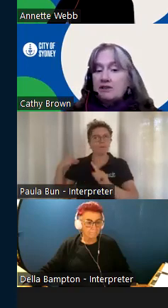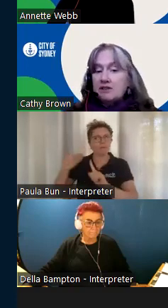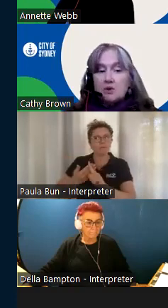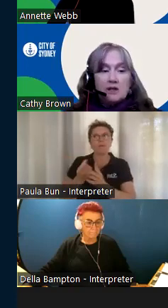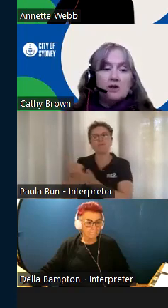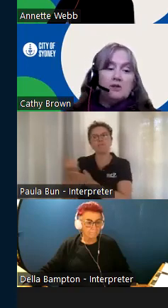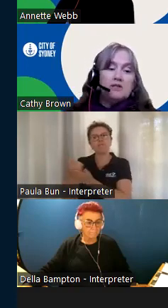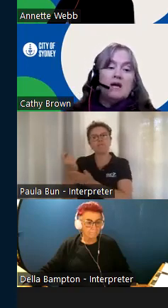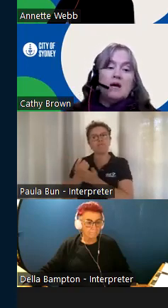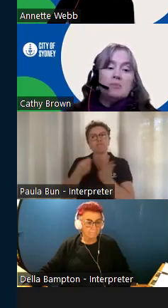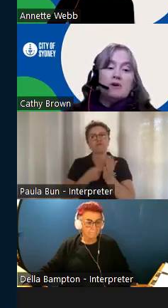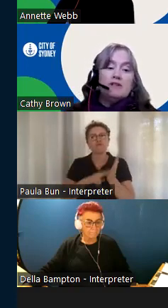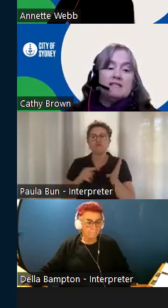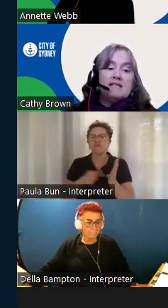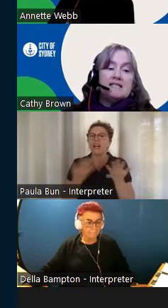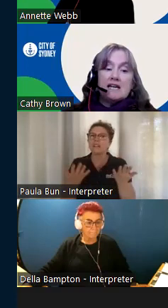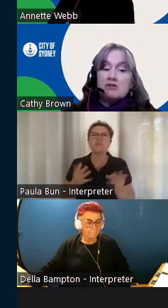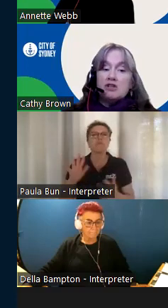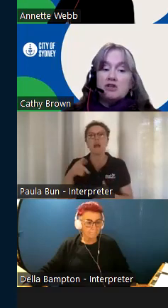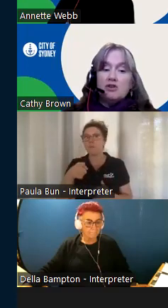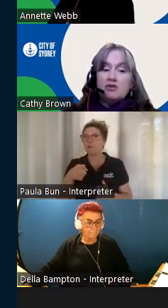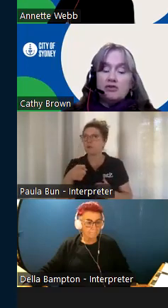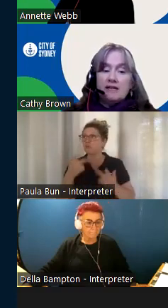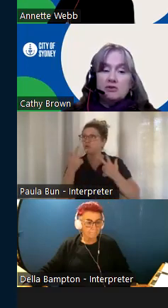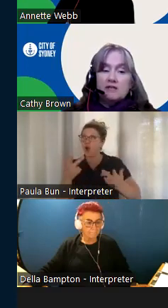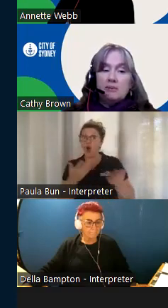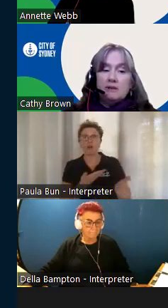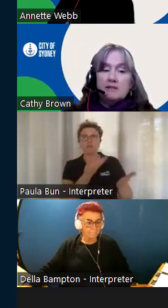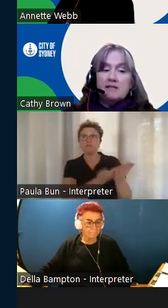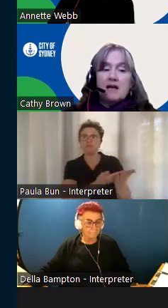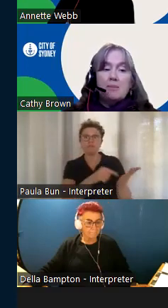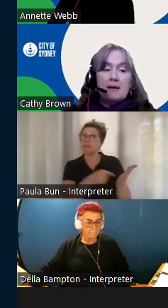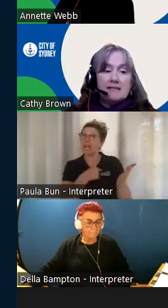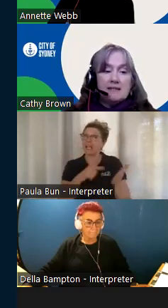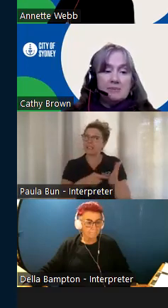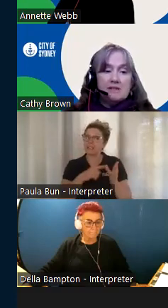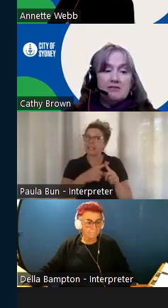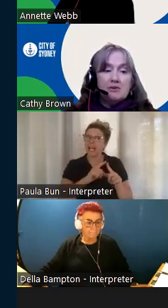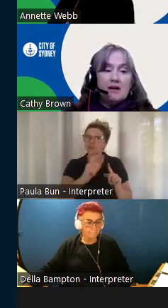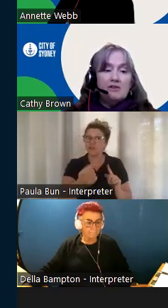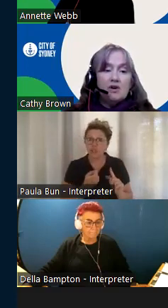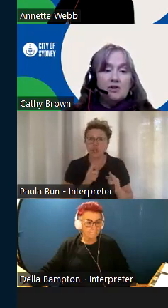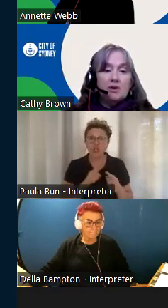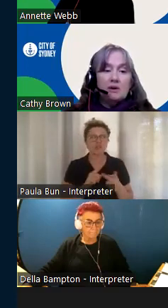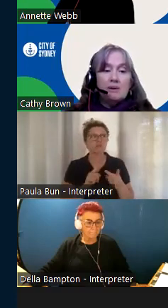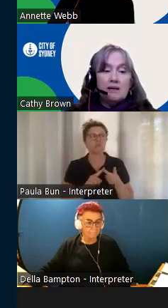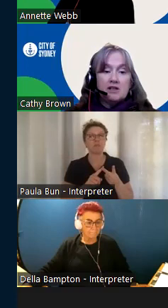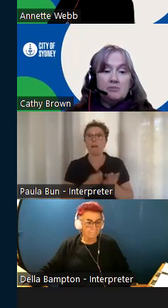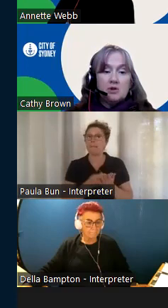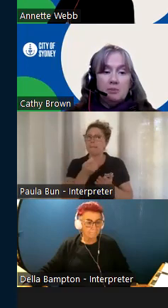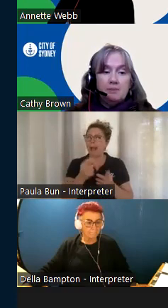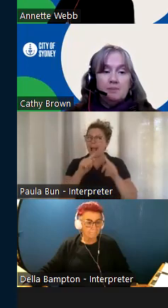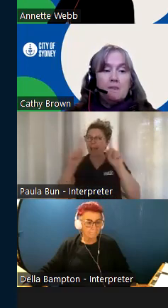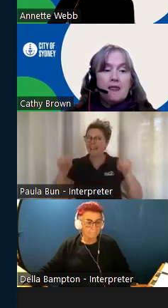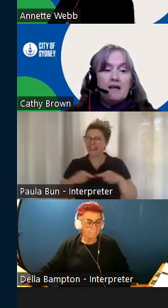Financial evidence could include previous year's tax return or financial statements, pay slips if you have an ongoing